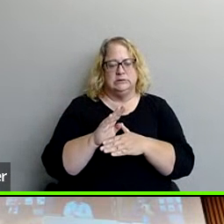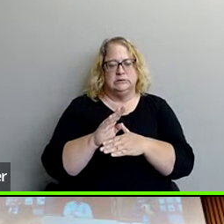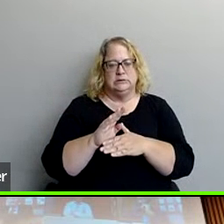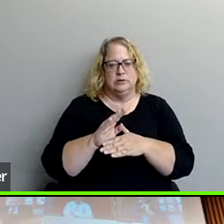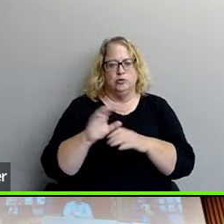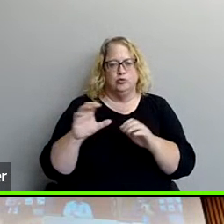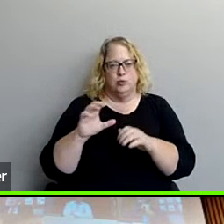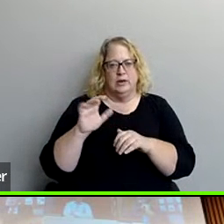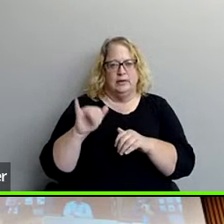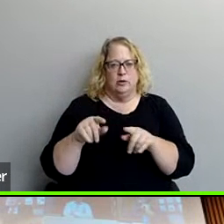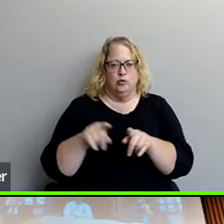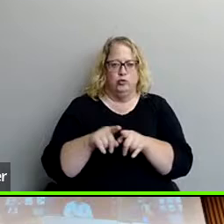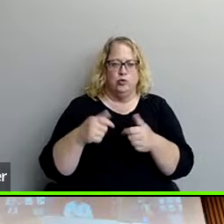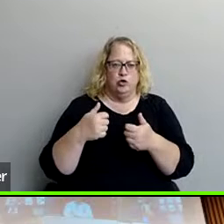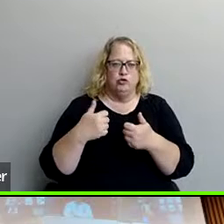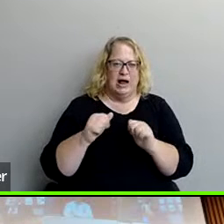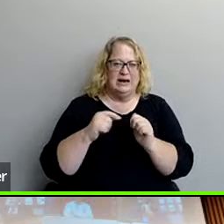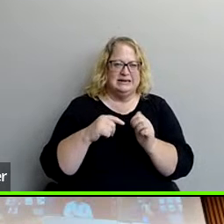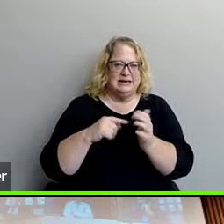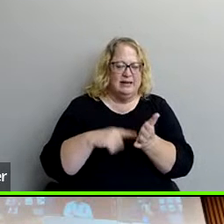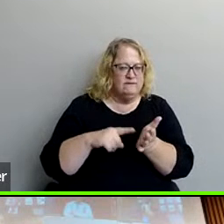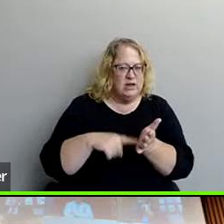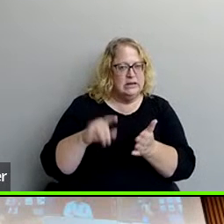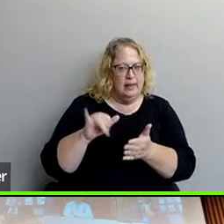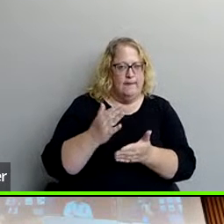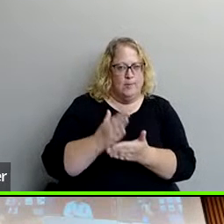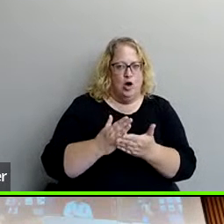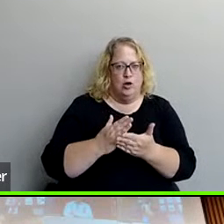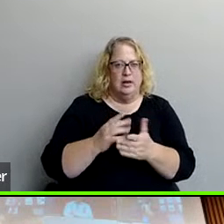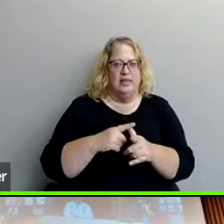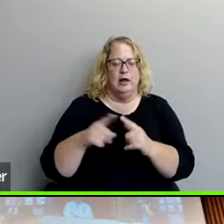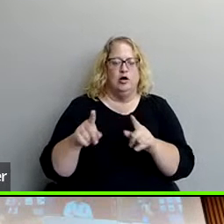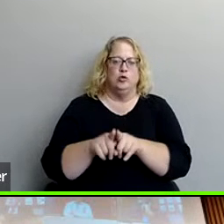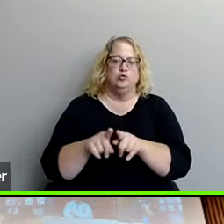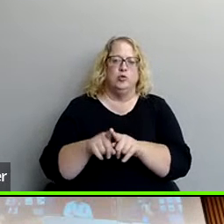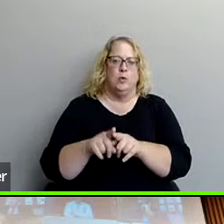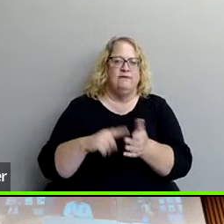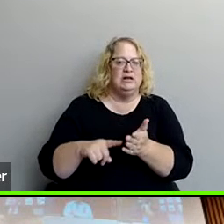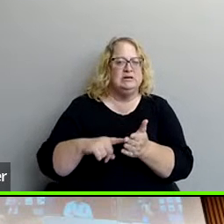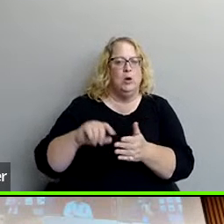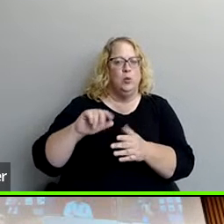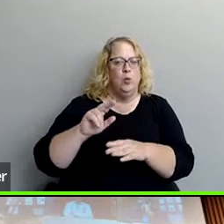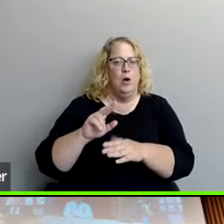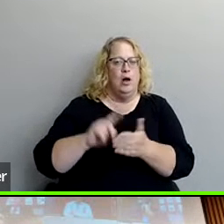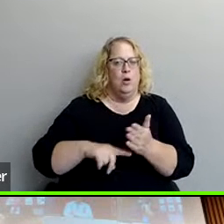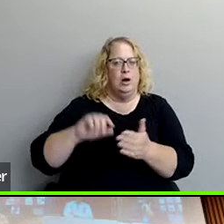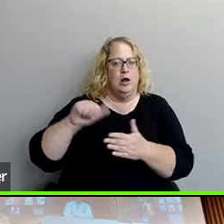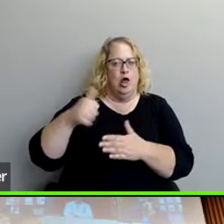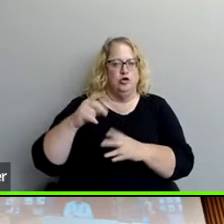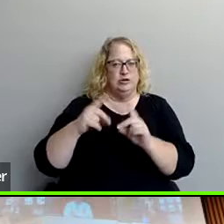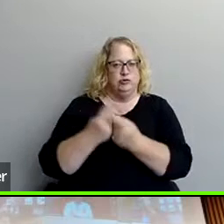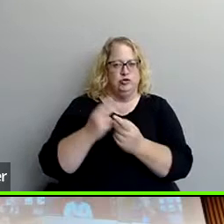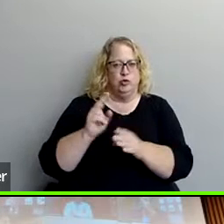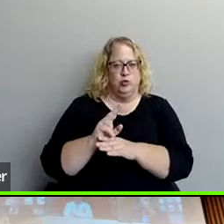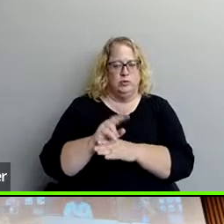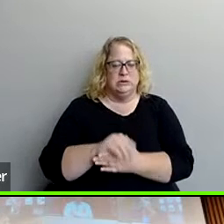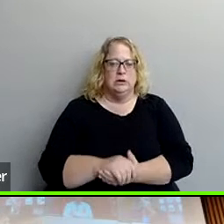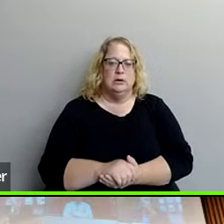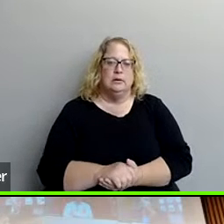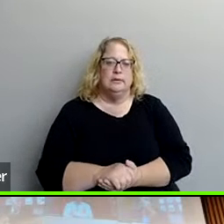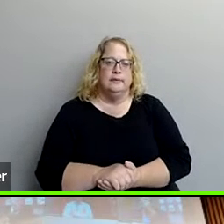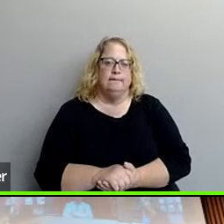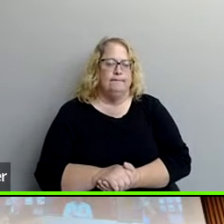districts. So trying to still investigate that piece, we'll do that, and then also investigate what other districts are using. Which brings me to